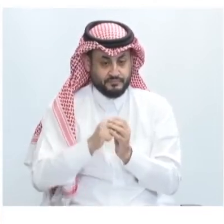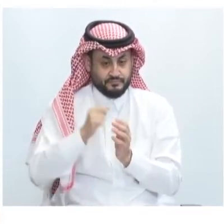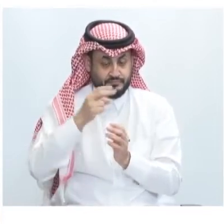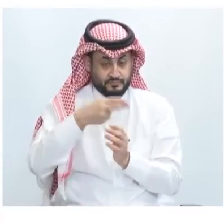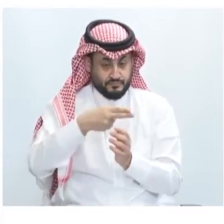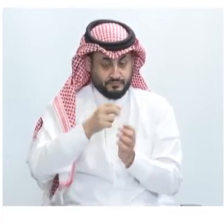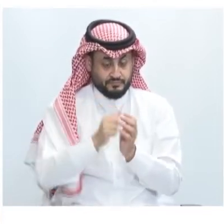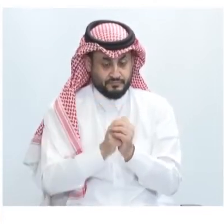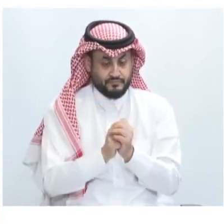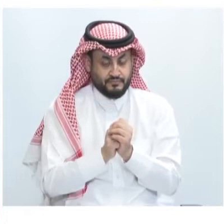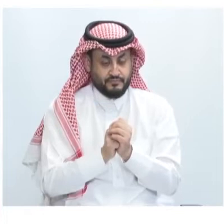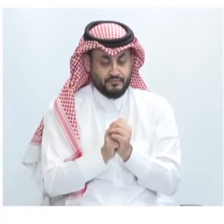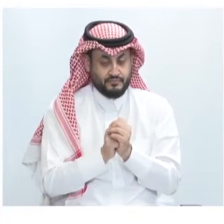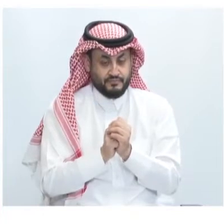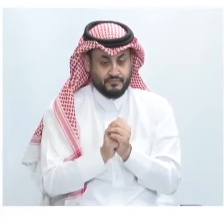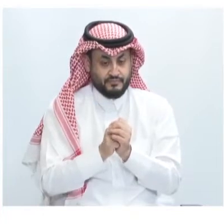H,